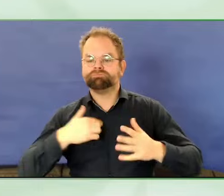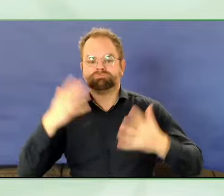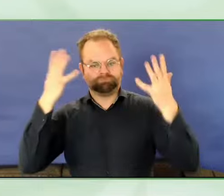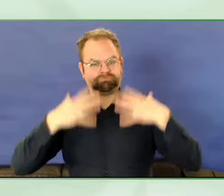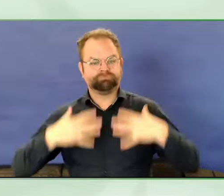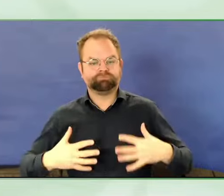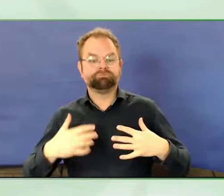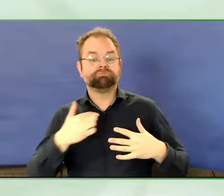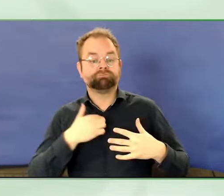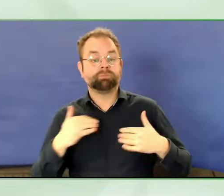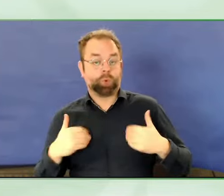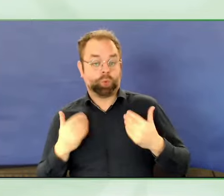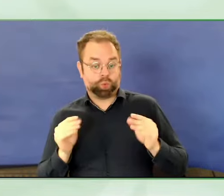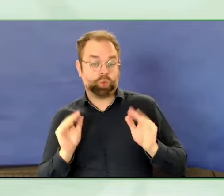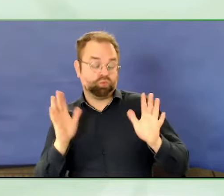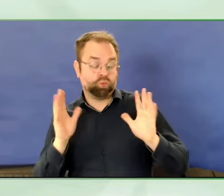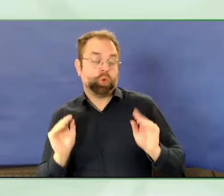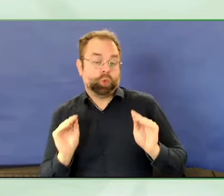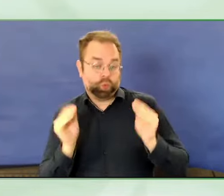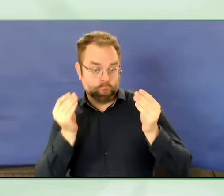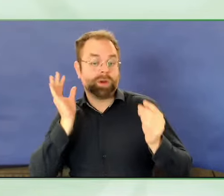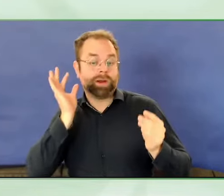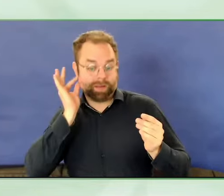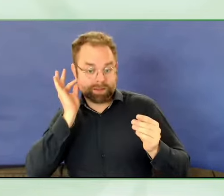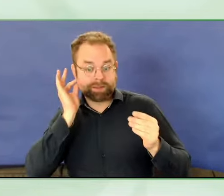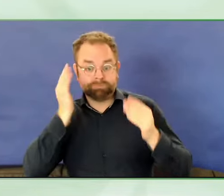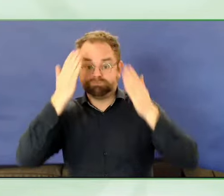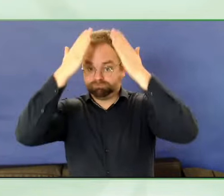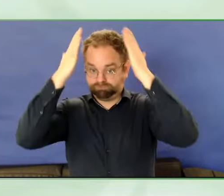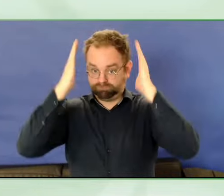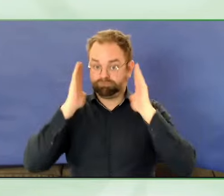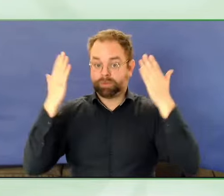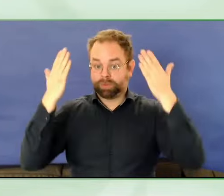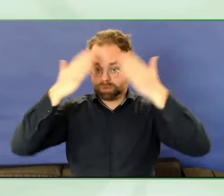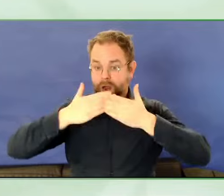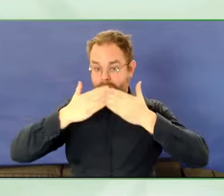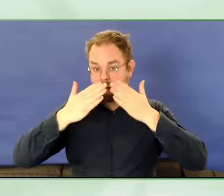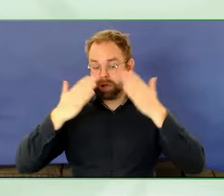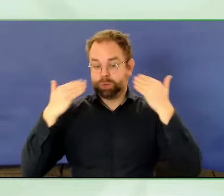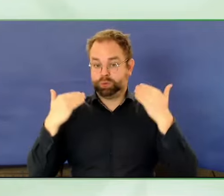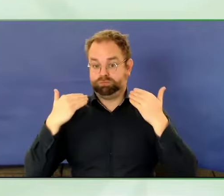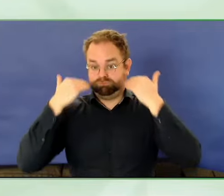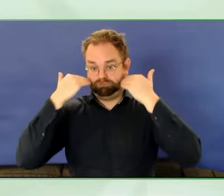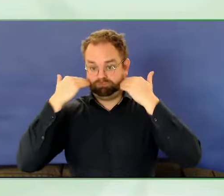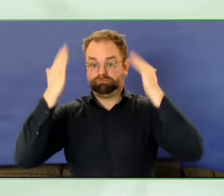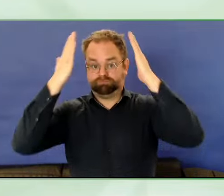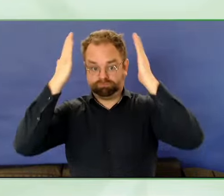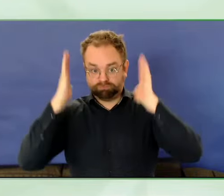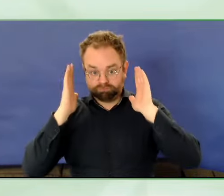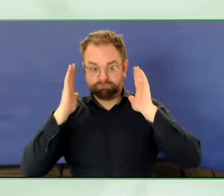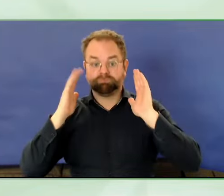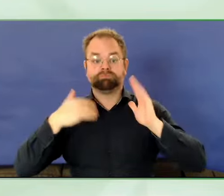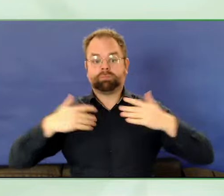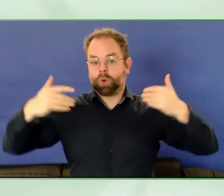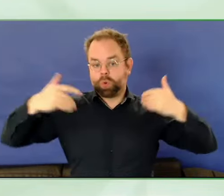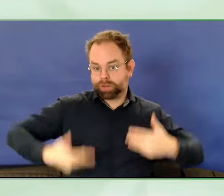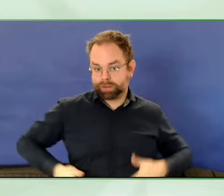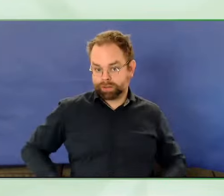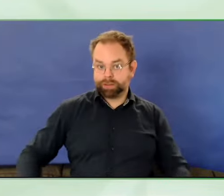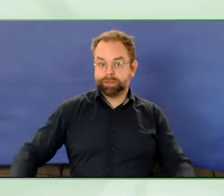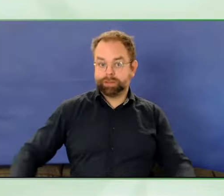will be really leading this talk and talking about why is it so important that advocates join their